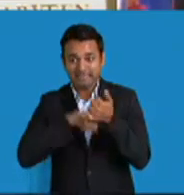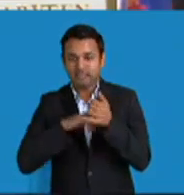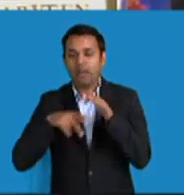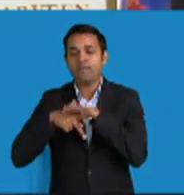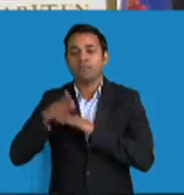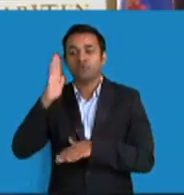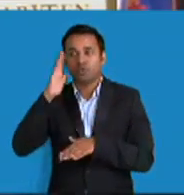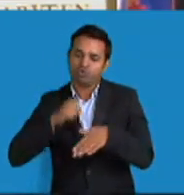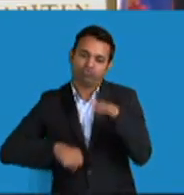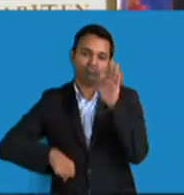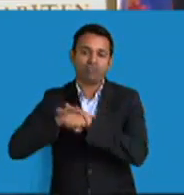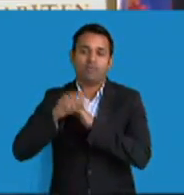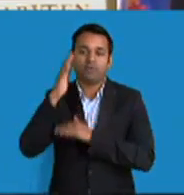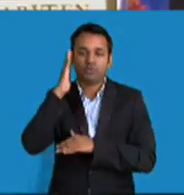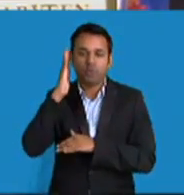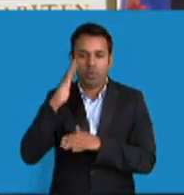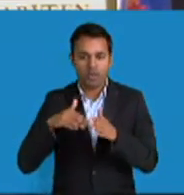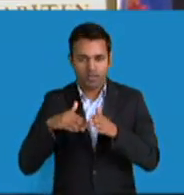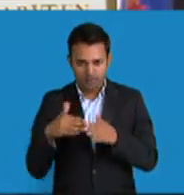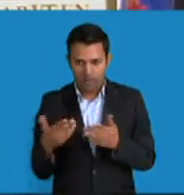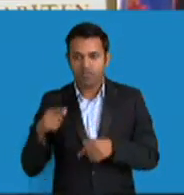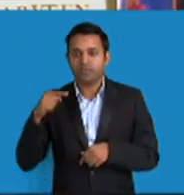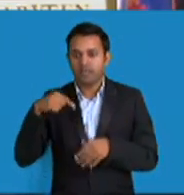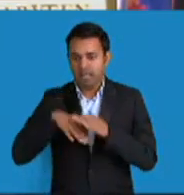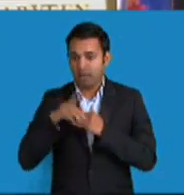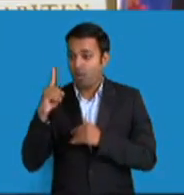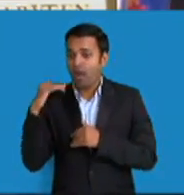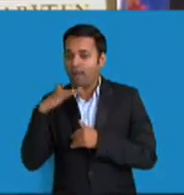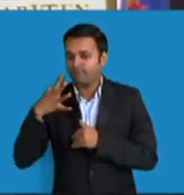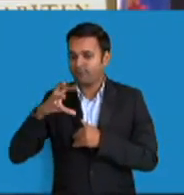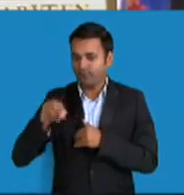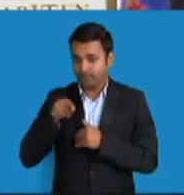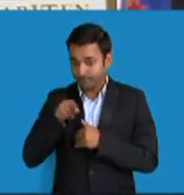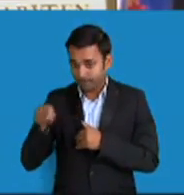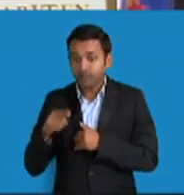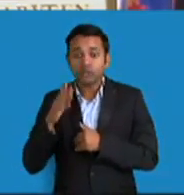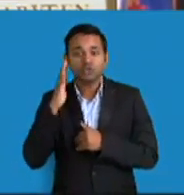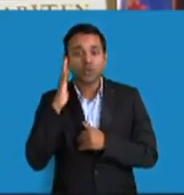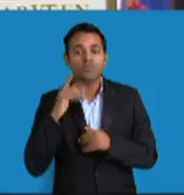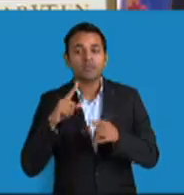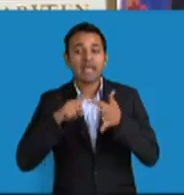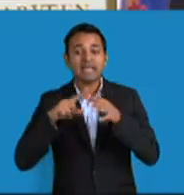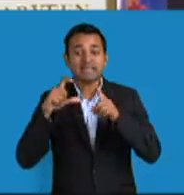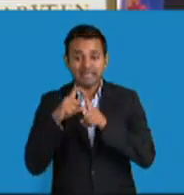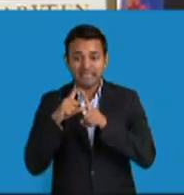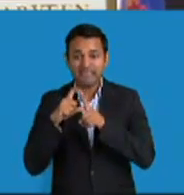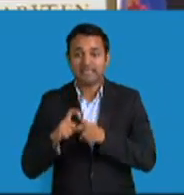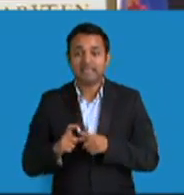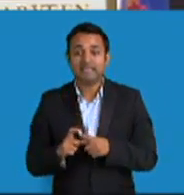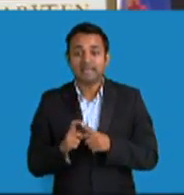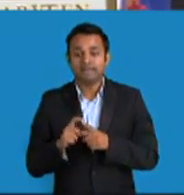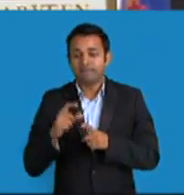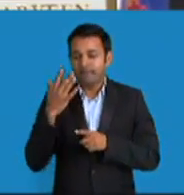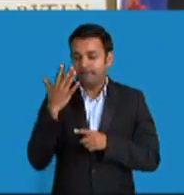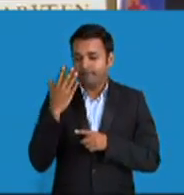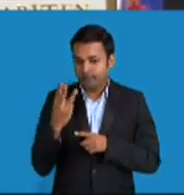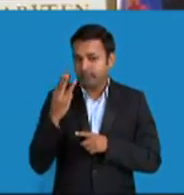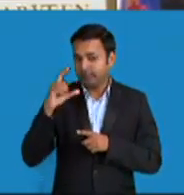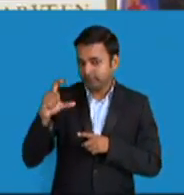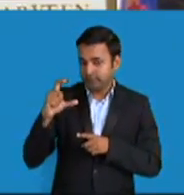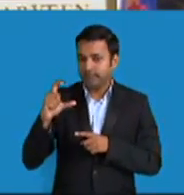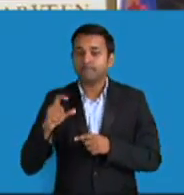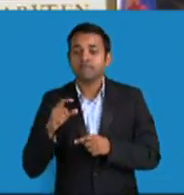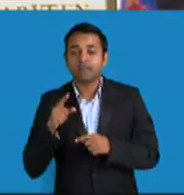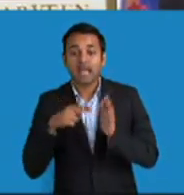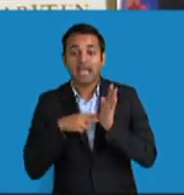Fiji, out of the 150. In the ED3C category, there are 30 schools, and Nandi Airport School is the top